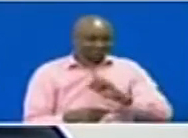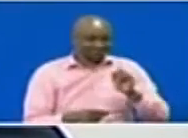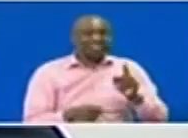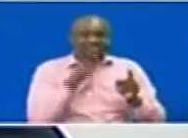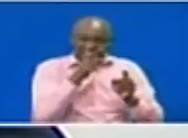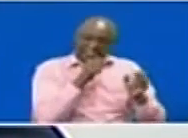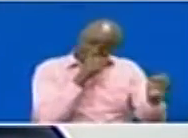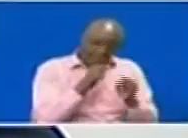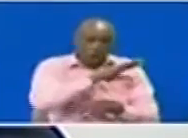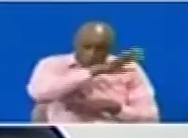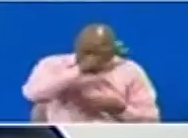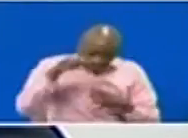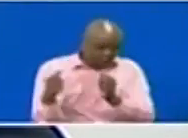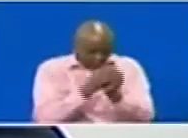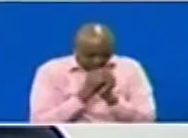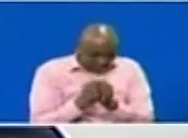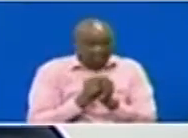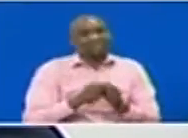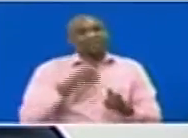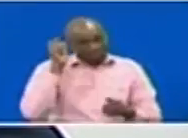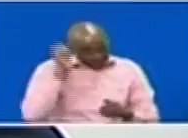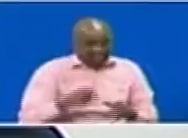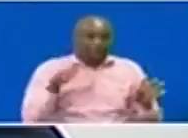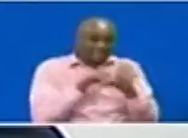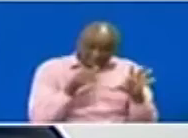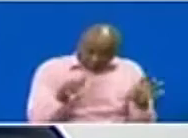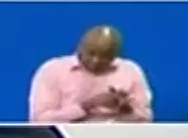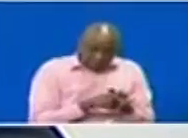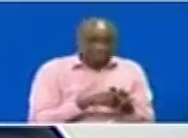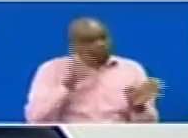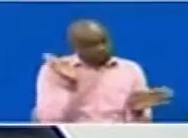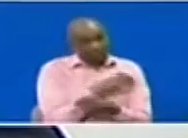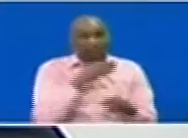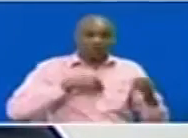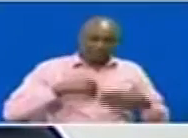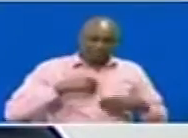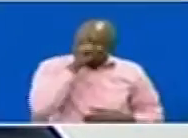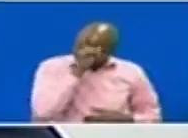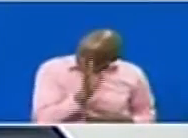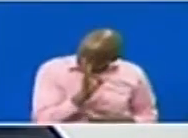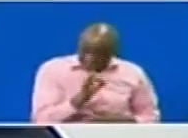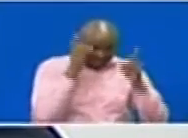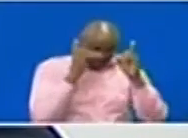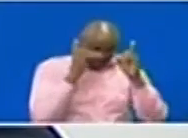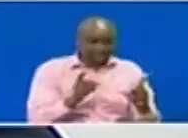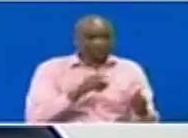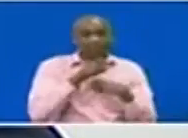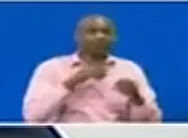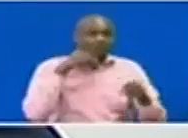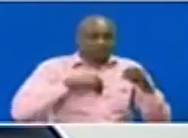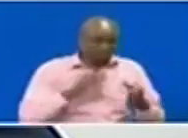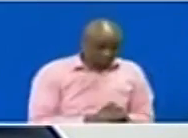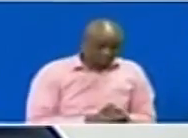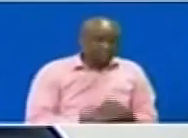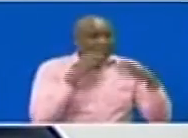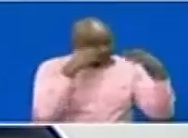It is a fight by all of us, because all of us must take part and all of us must take a very serious part in the fight against corruption.